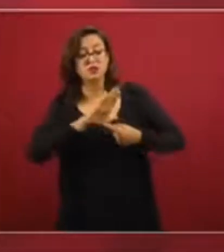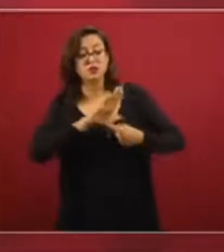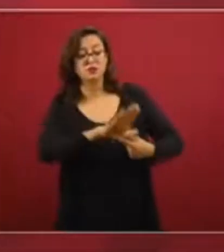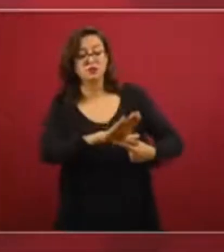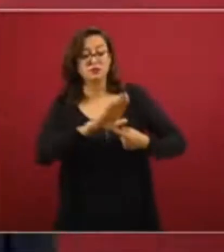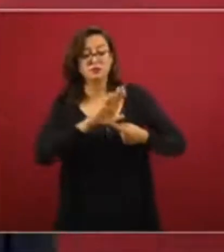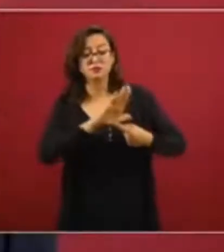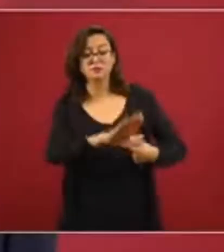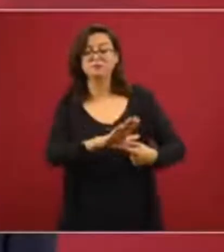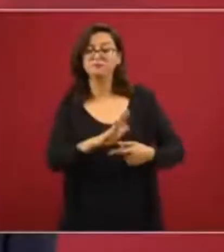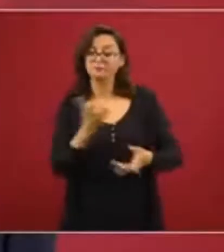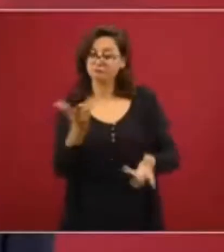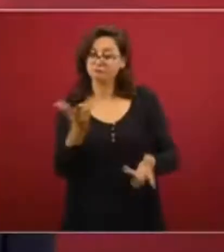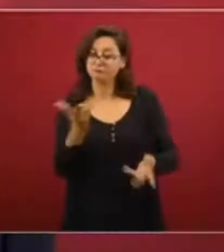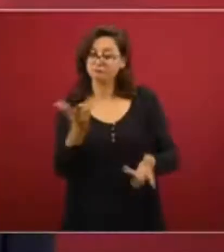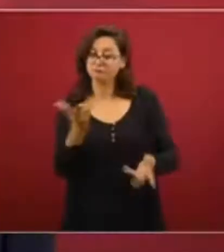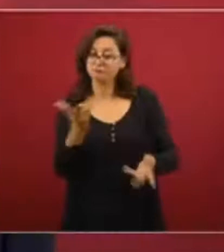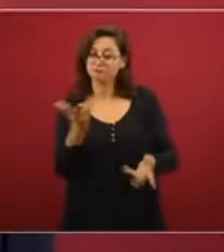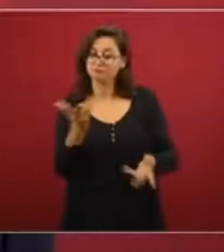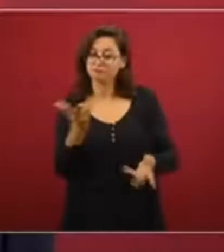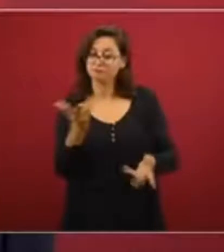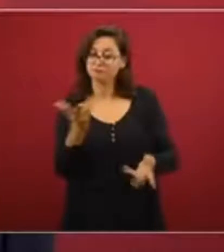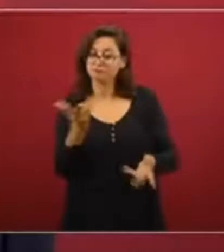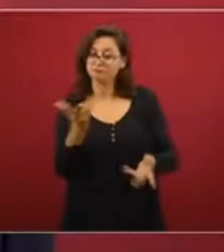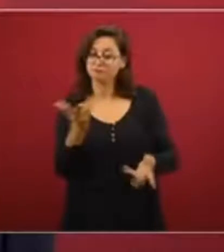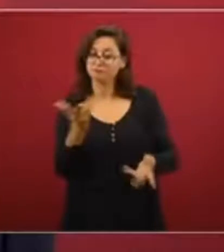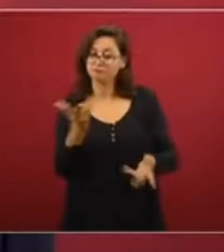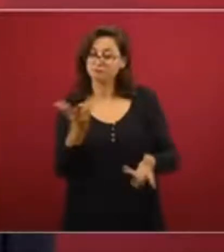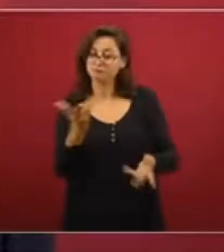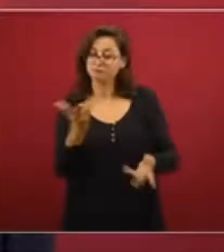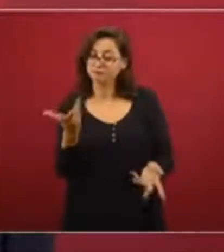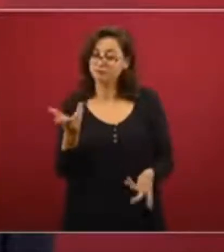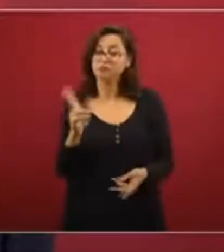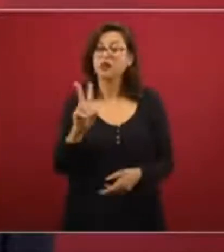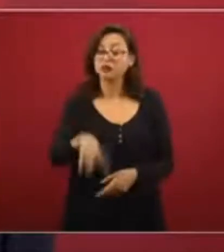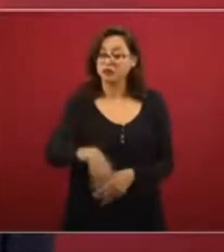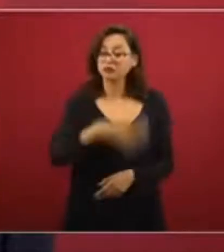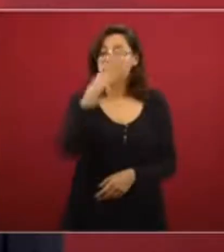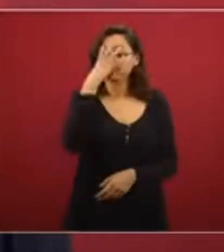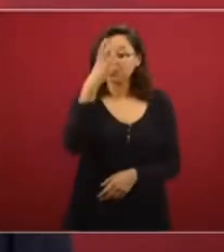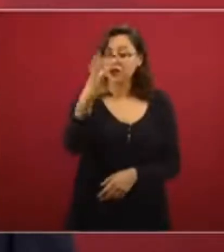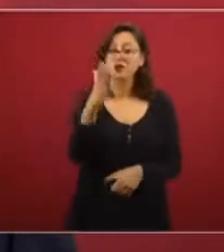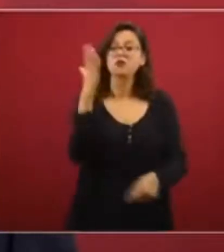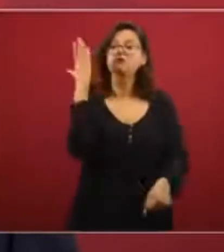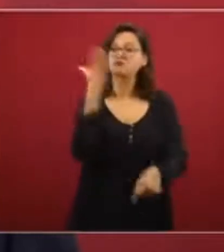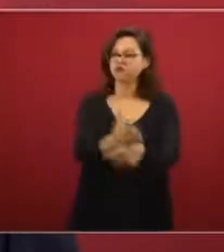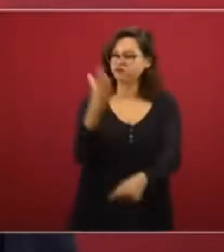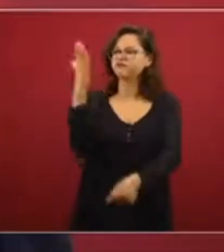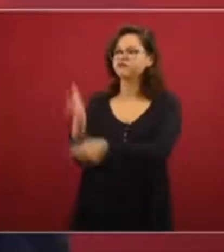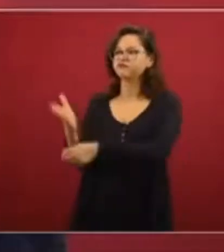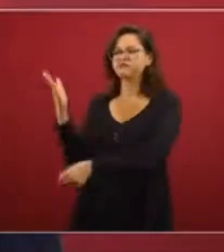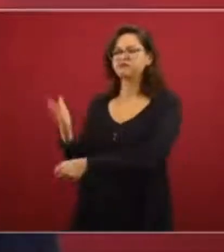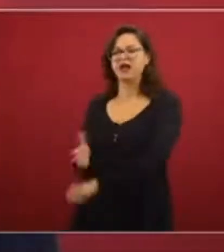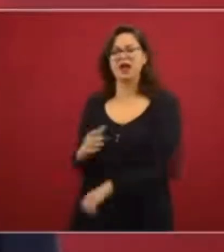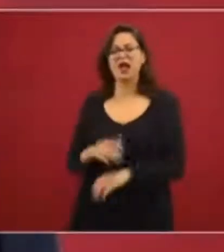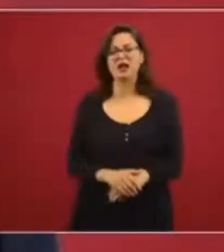de que no hay impunidad. that there is no impunity. ¿Cuándo se había llegado